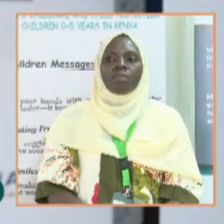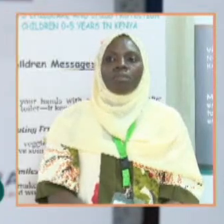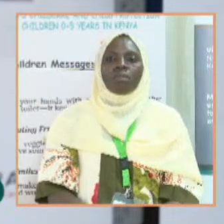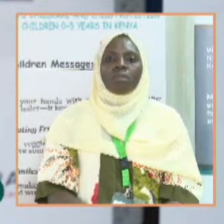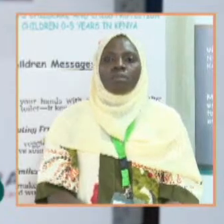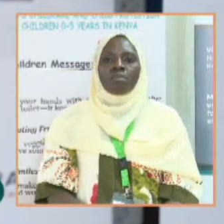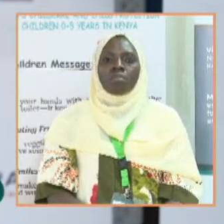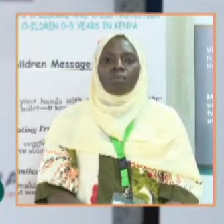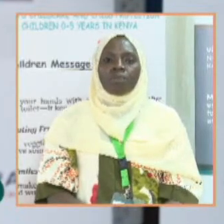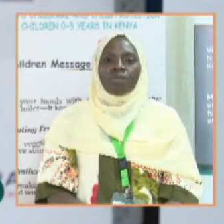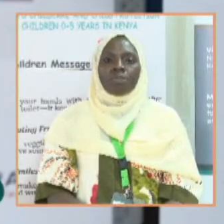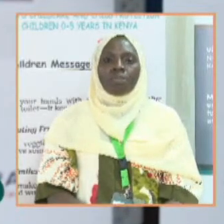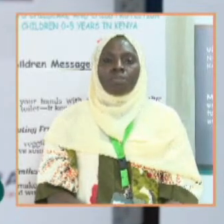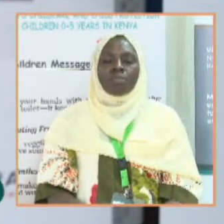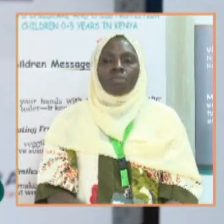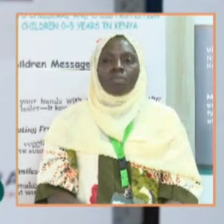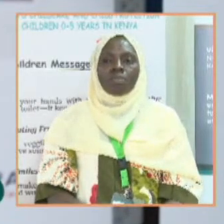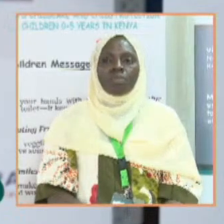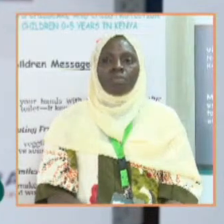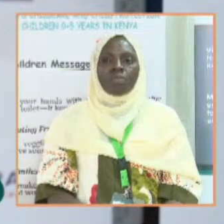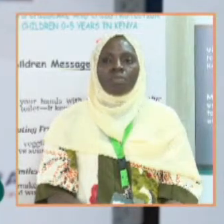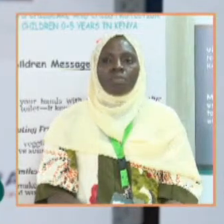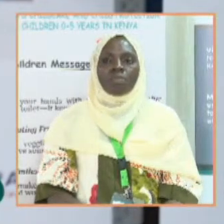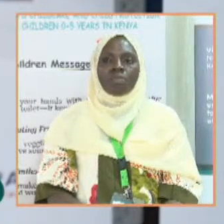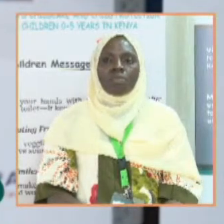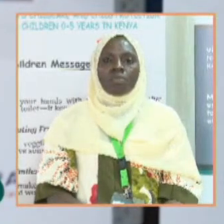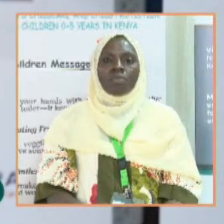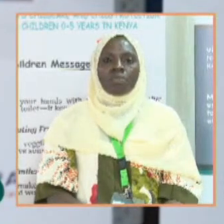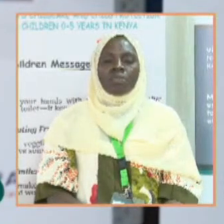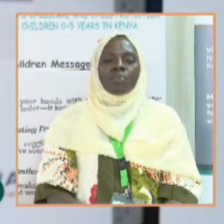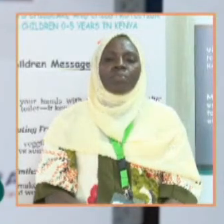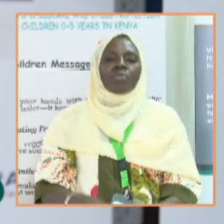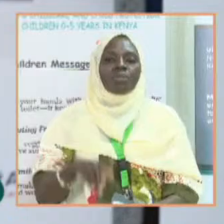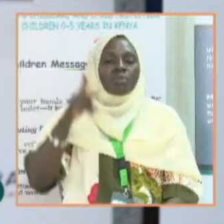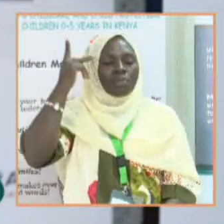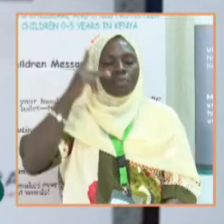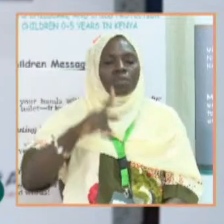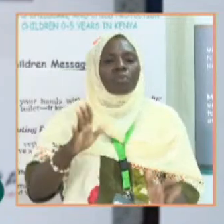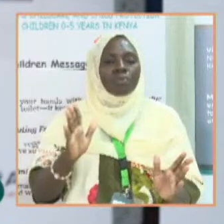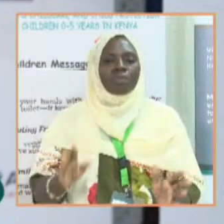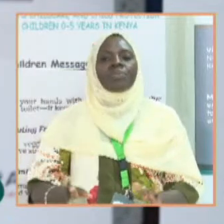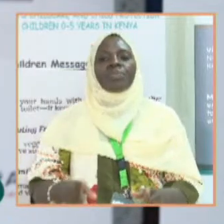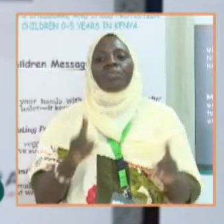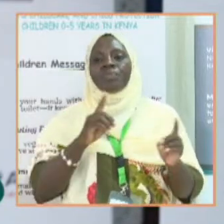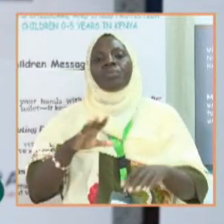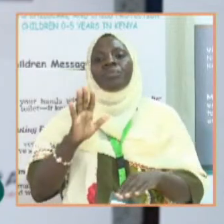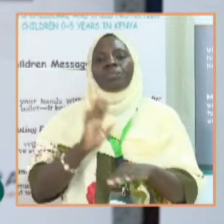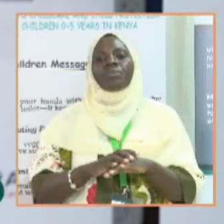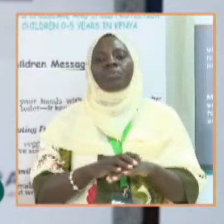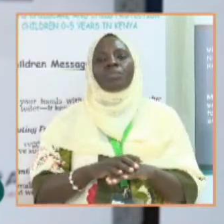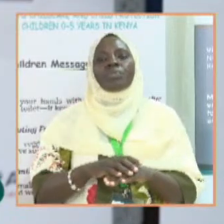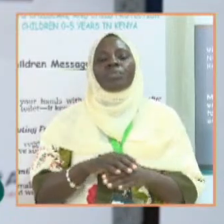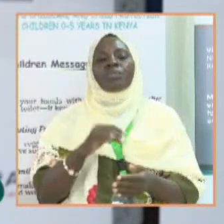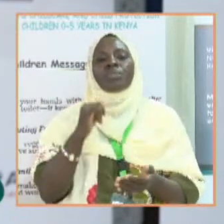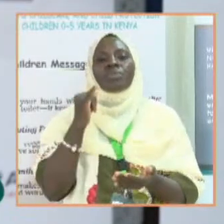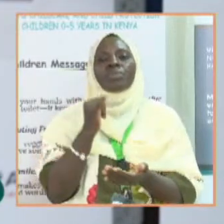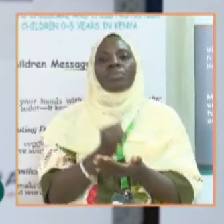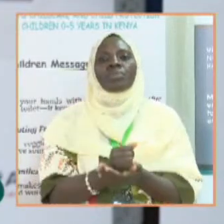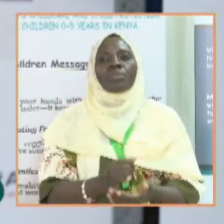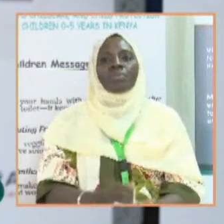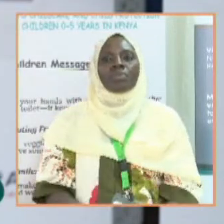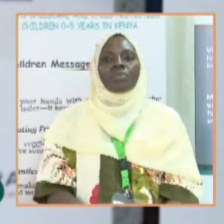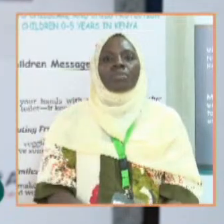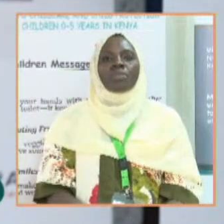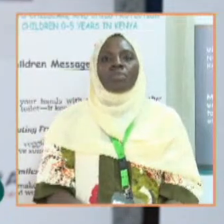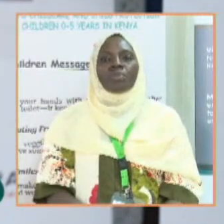time. So Prof has done a good job in giving us the methodology we use, so I may not dwell so much to explain how